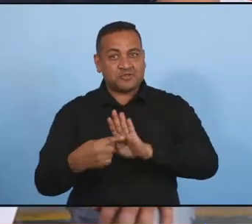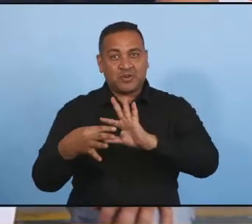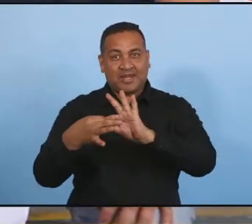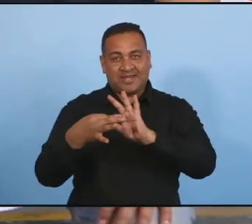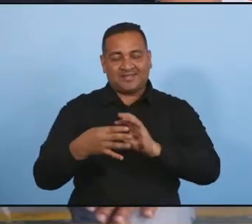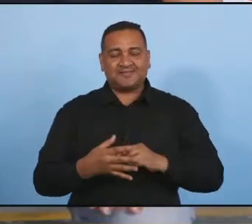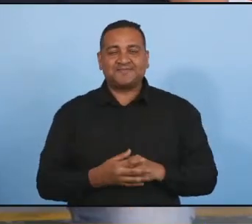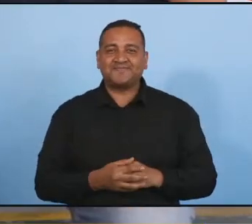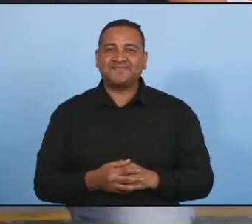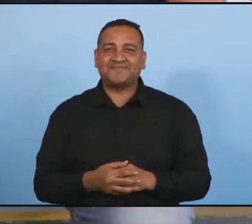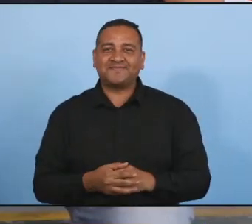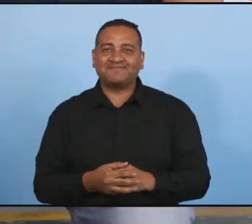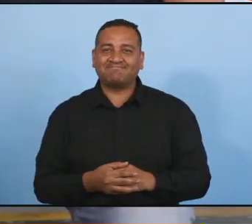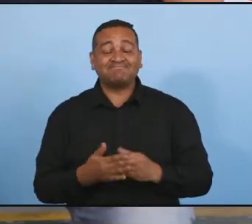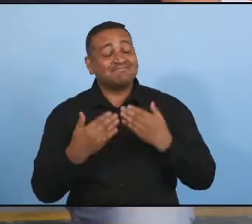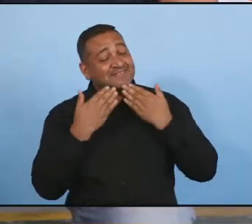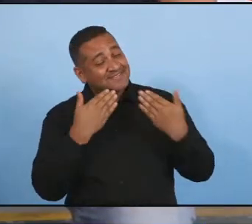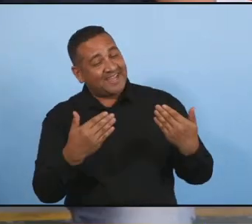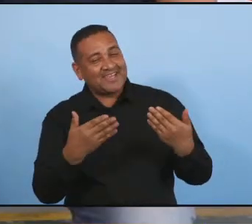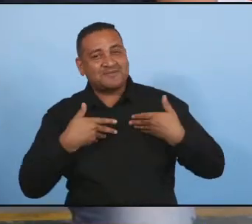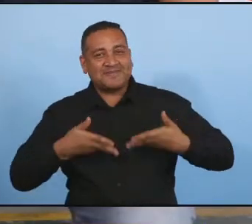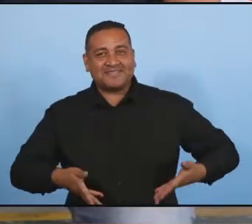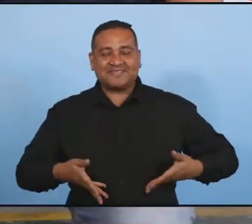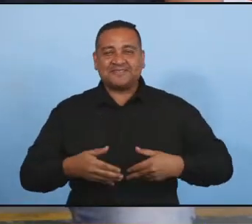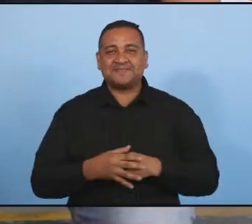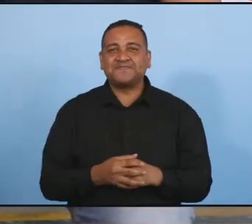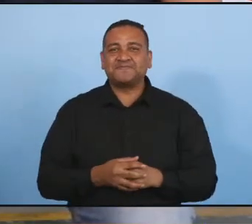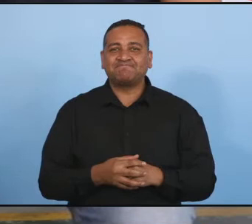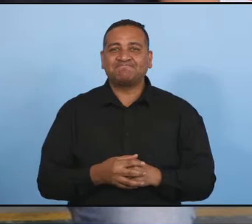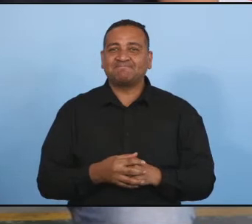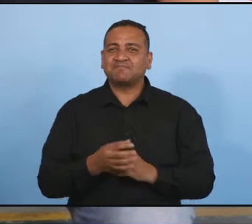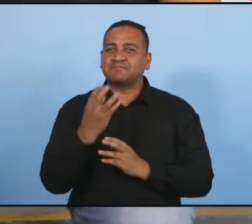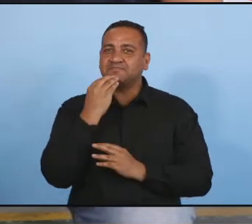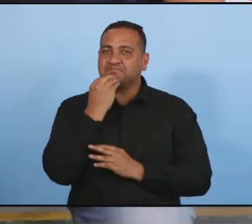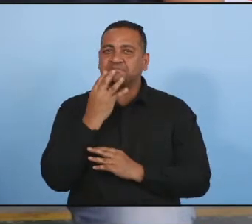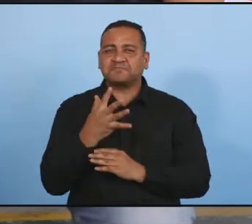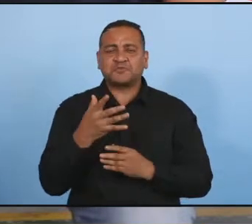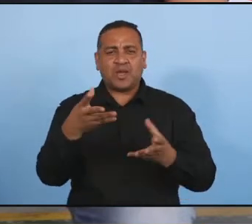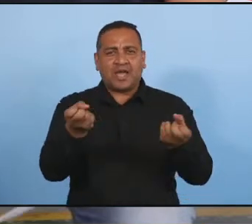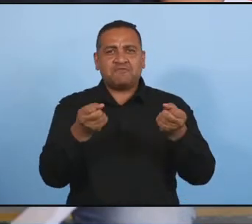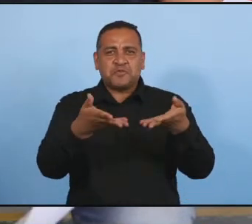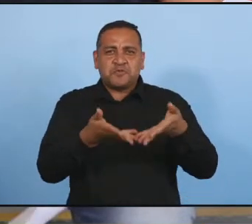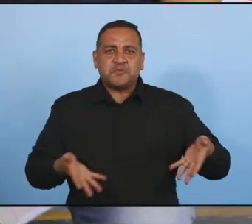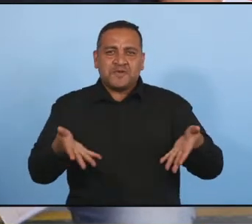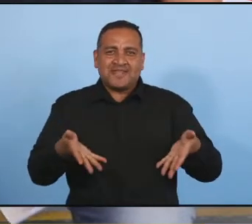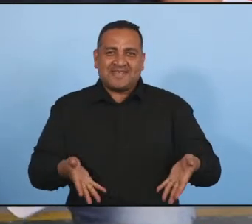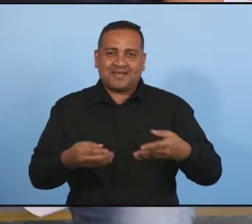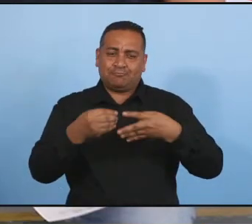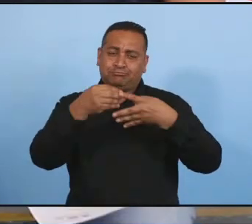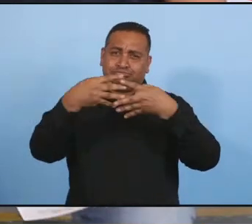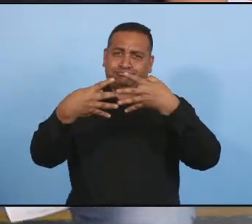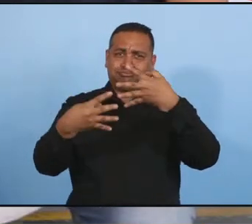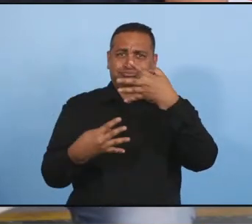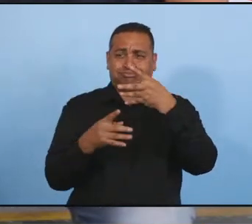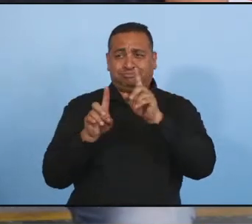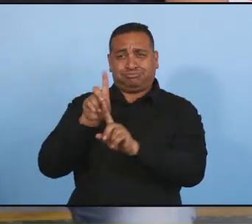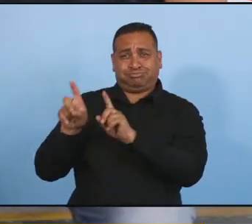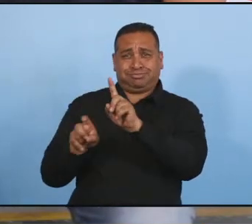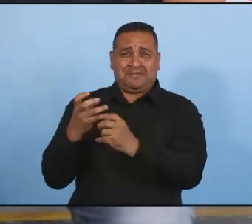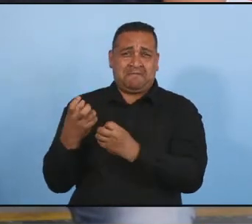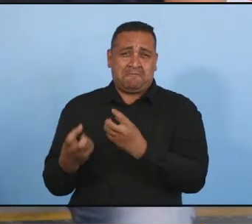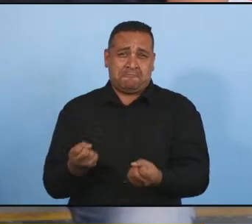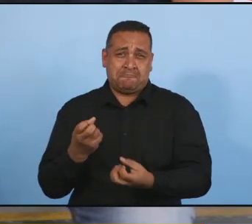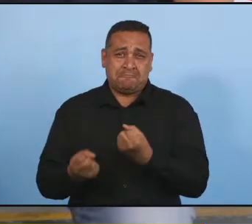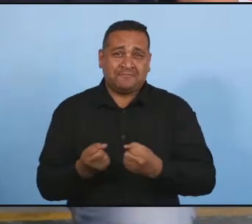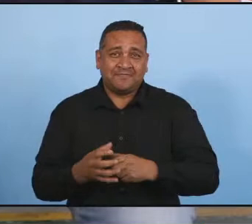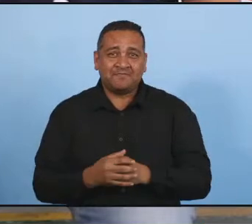and thanks for having us on the show. No, it's absolutely brilliant to have you here. There's so many questions that pops up. And now, in my